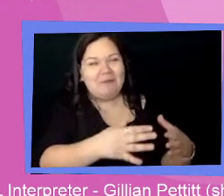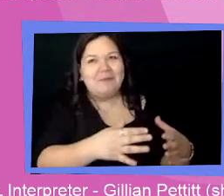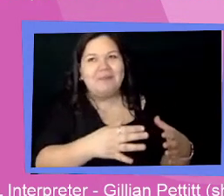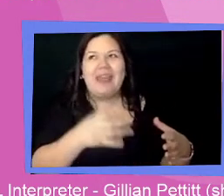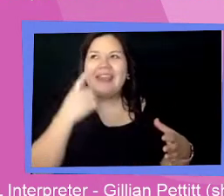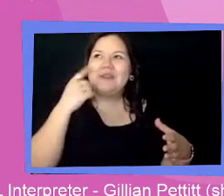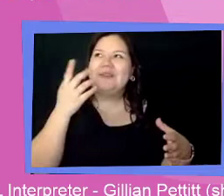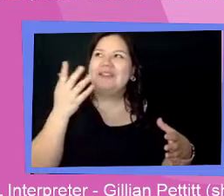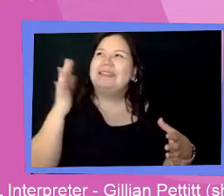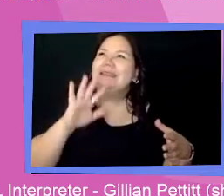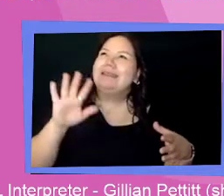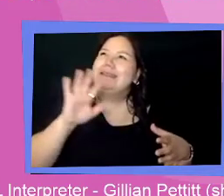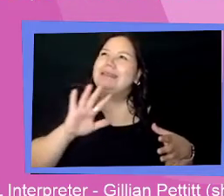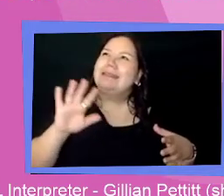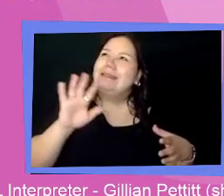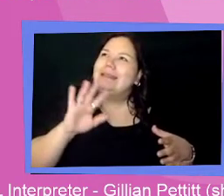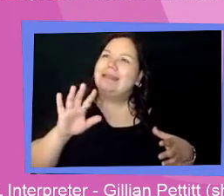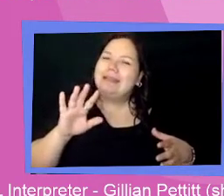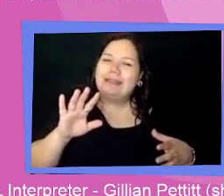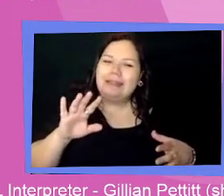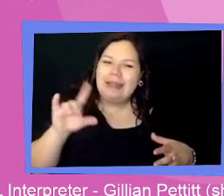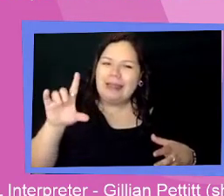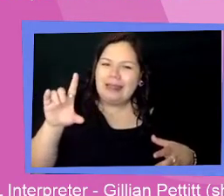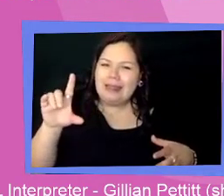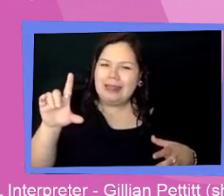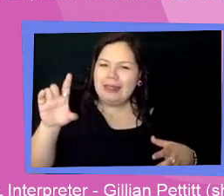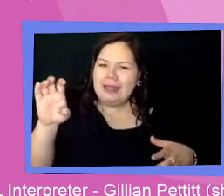Less, which was released in